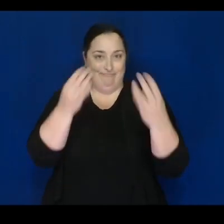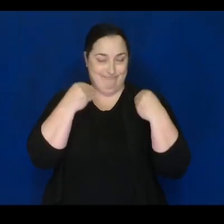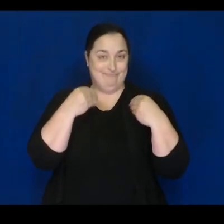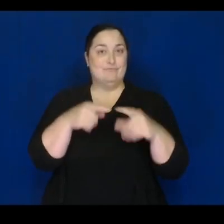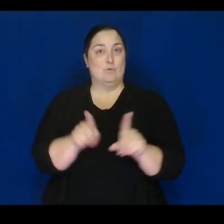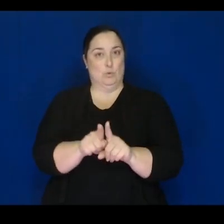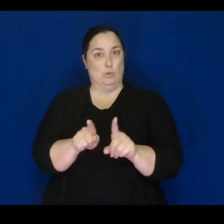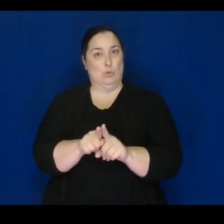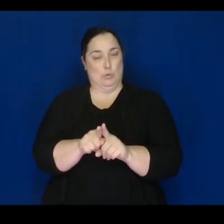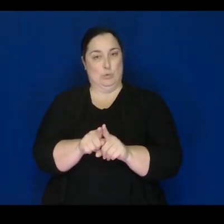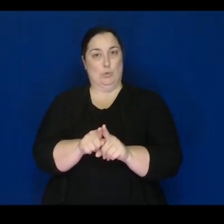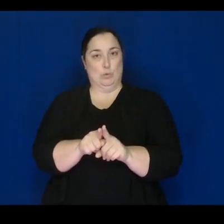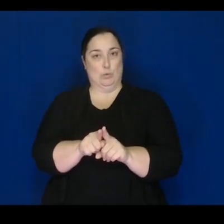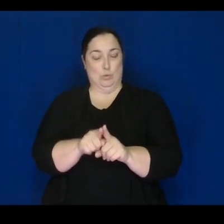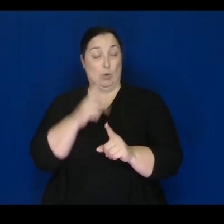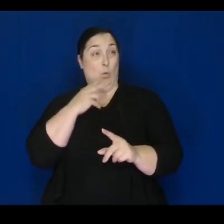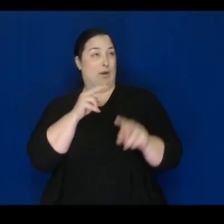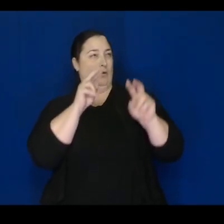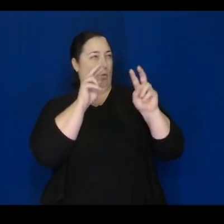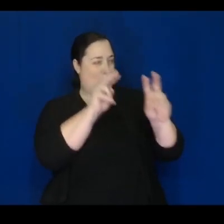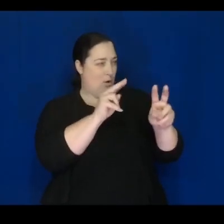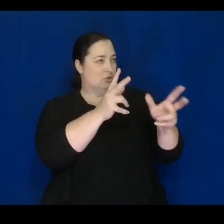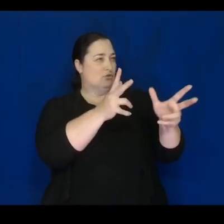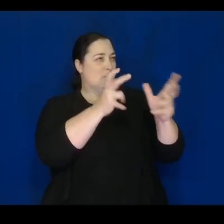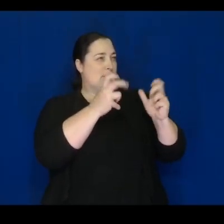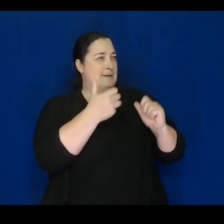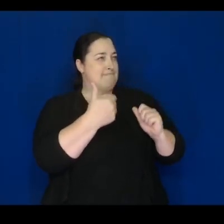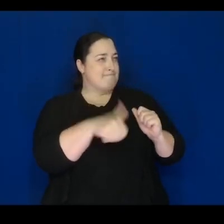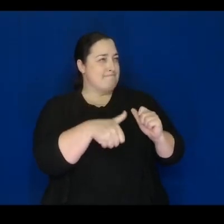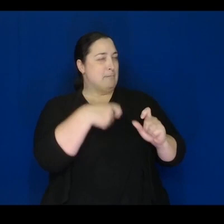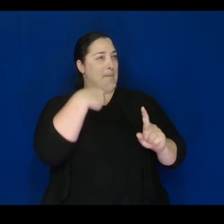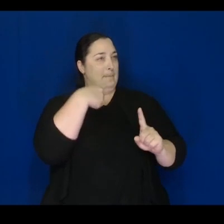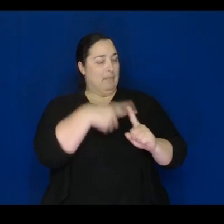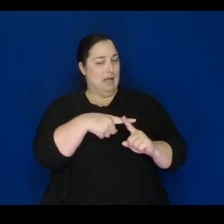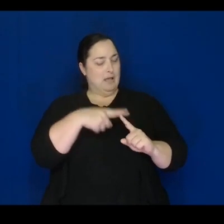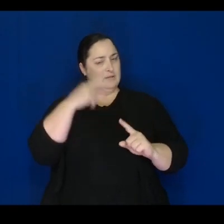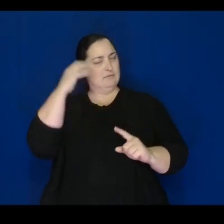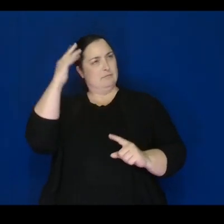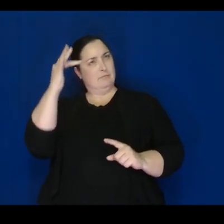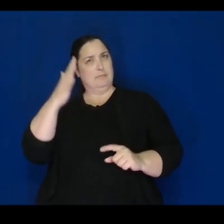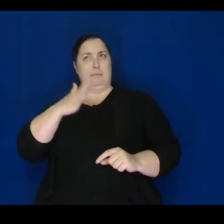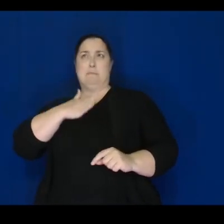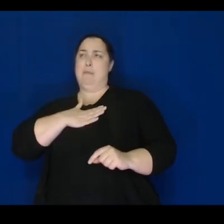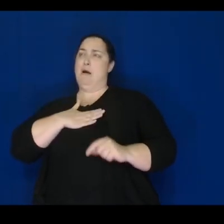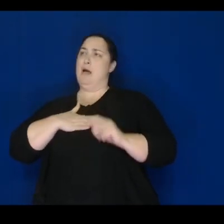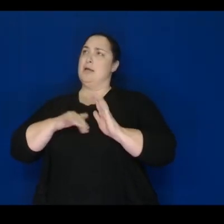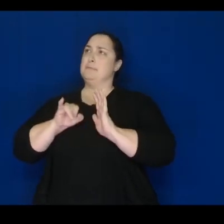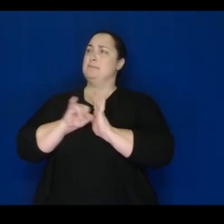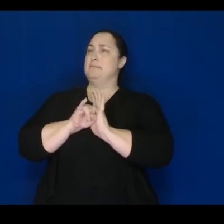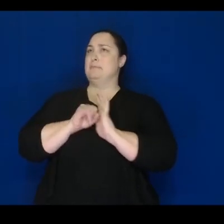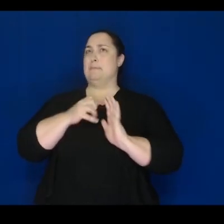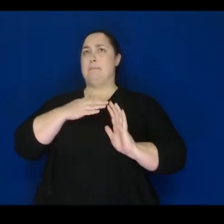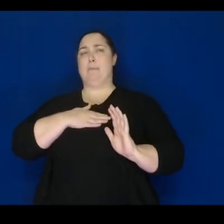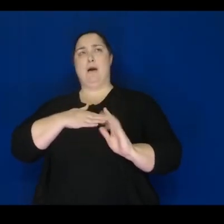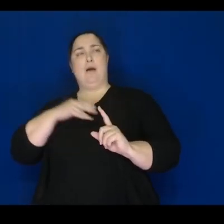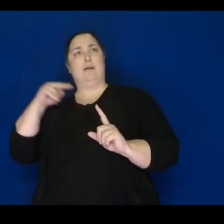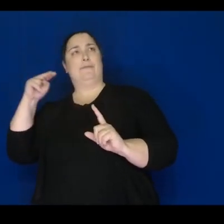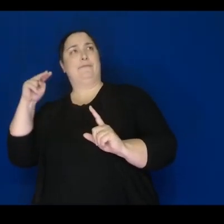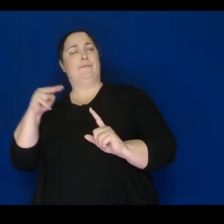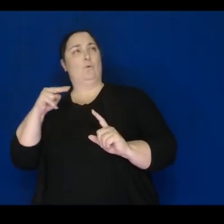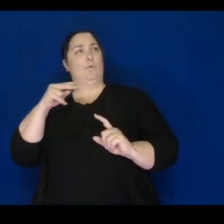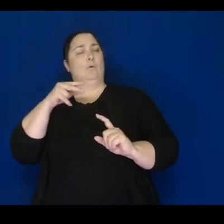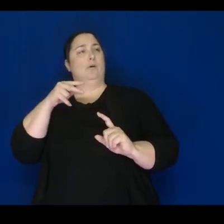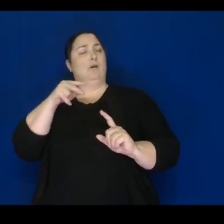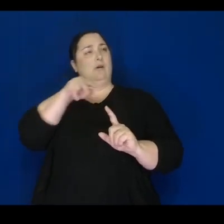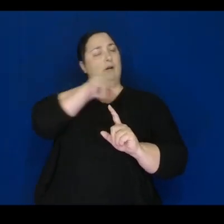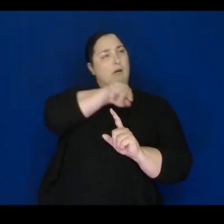know, who they are, where they come from, and how they see the world as well. but how they can see the world through an Indigenous